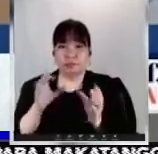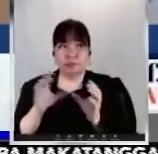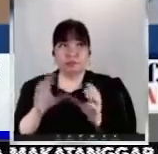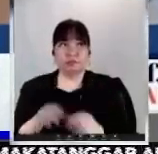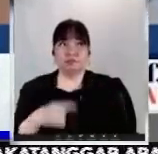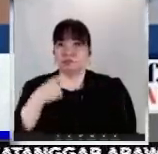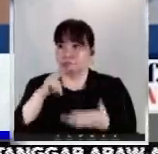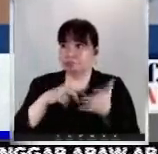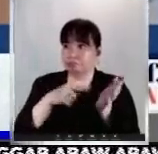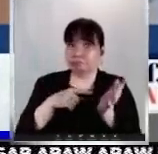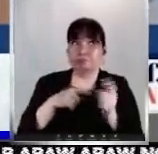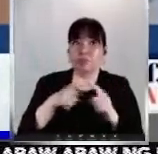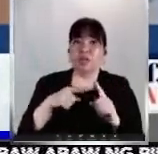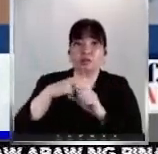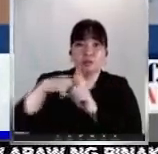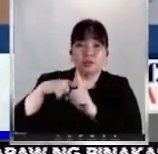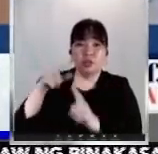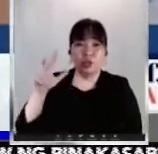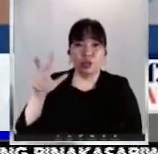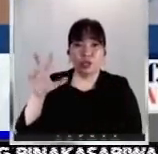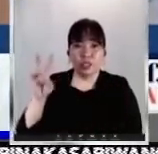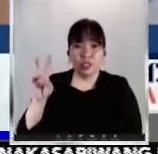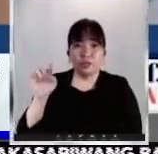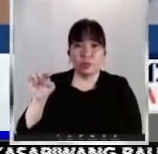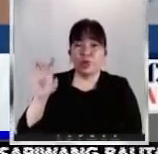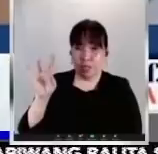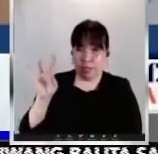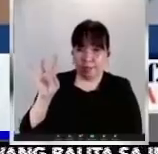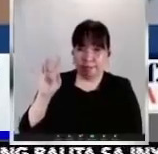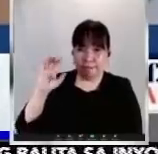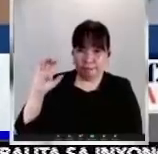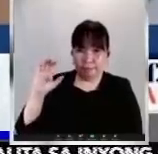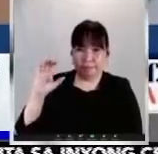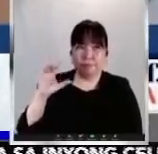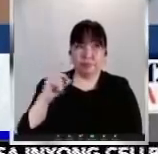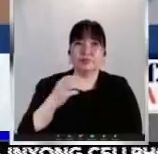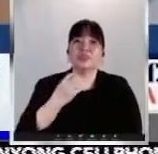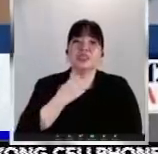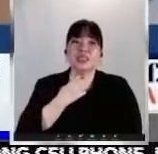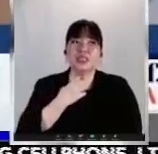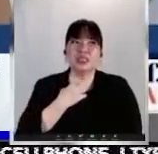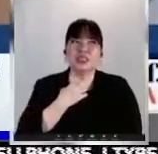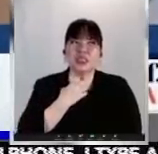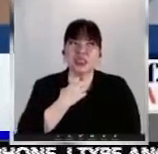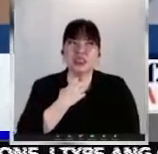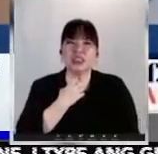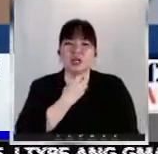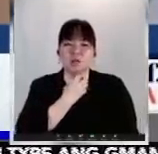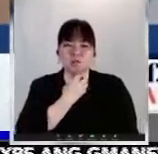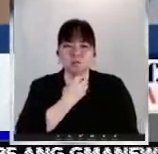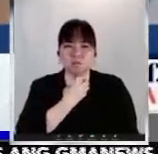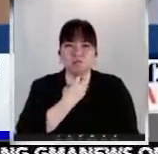a temperature of 37.8 degrees Celsius and his throat was hyperemic and swollen. He